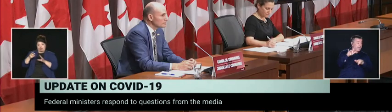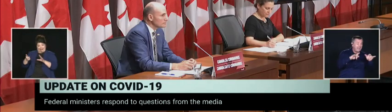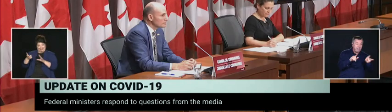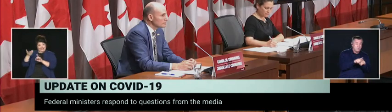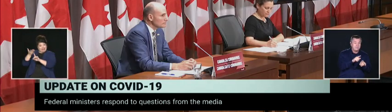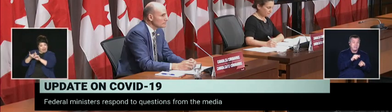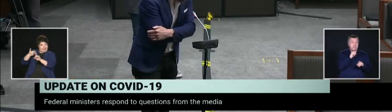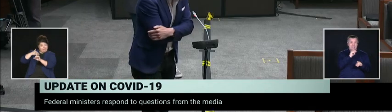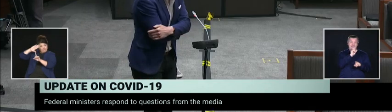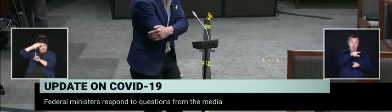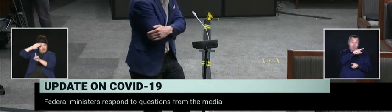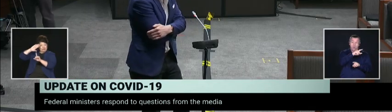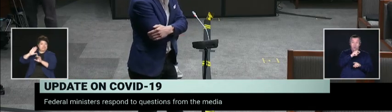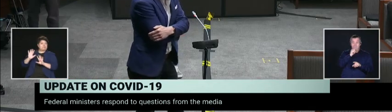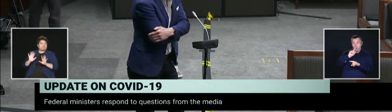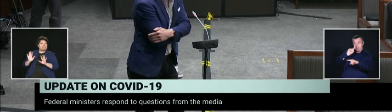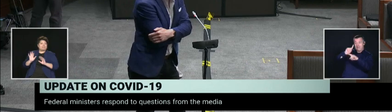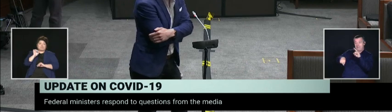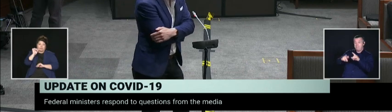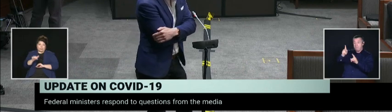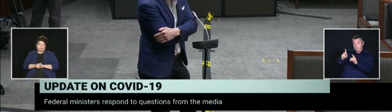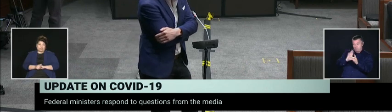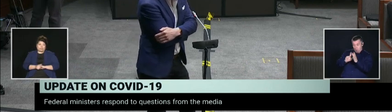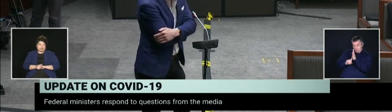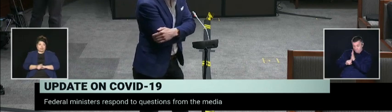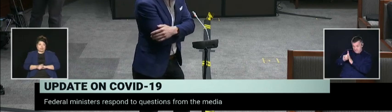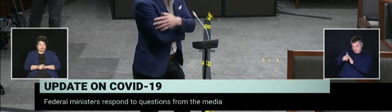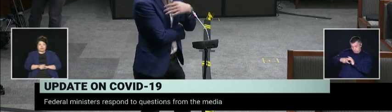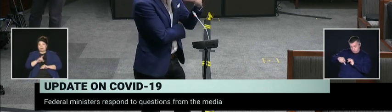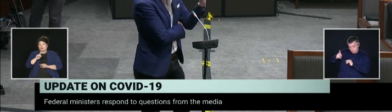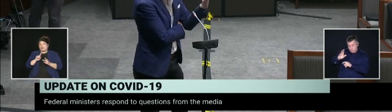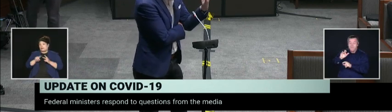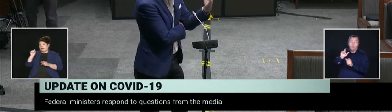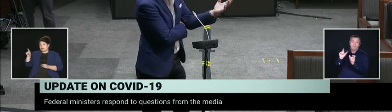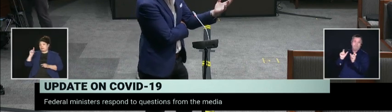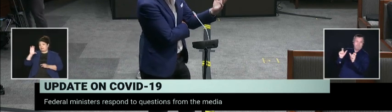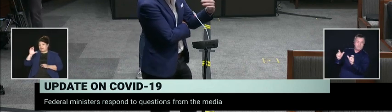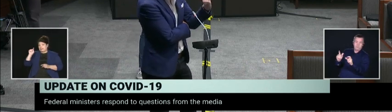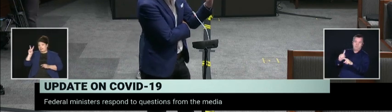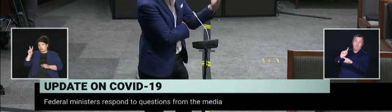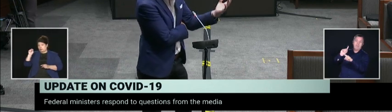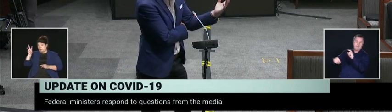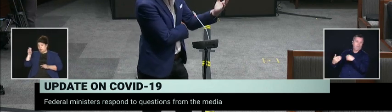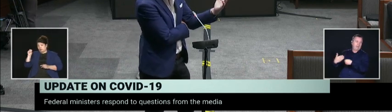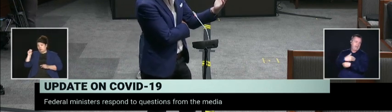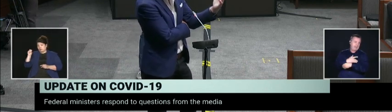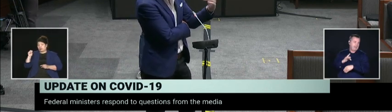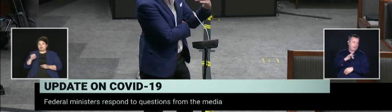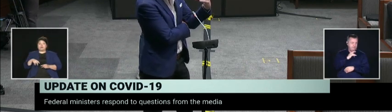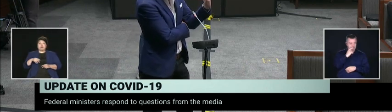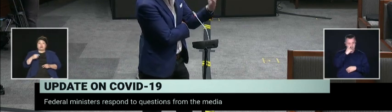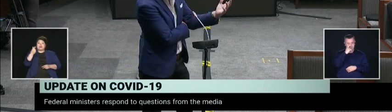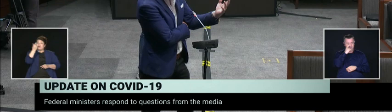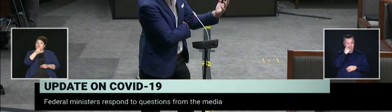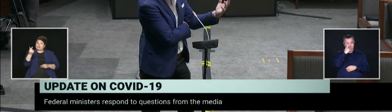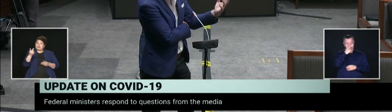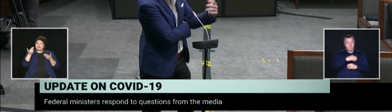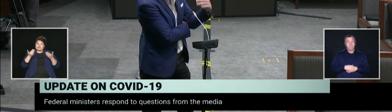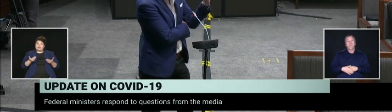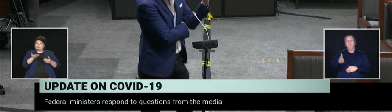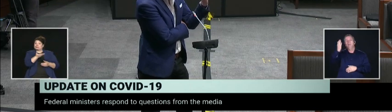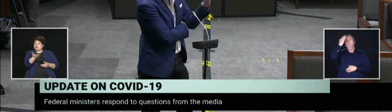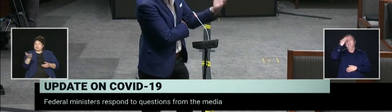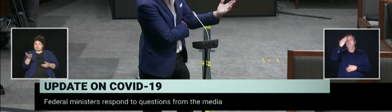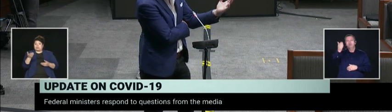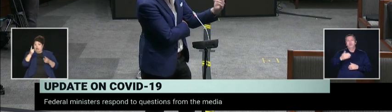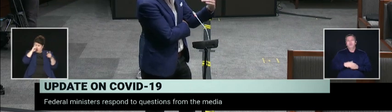Mackenzie? Hi, Ms. Freeland. Mackenzie Gray from CTV News. One thing that governments across the country and many Canadians have agreed on is that frontline workers